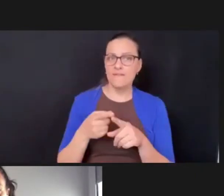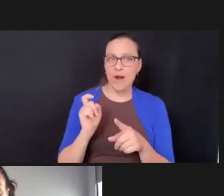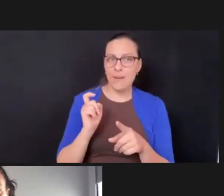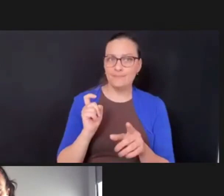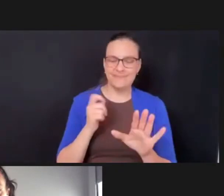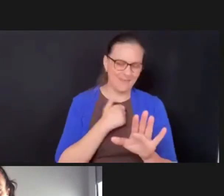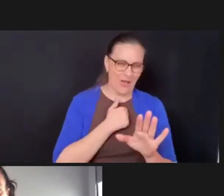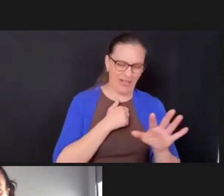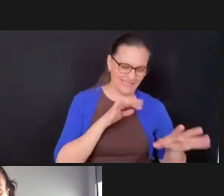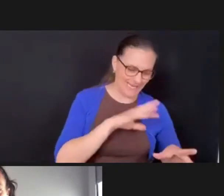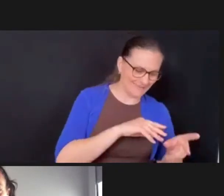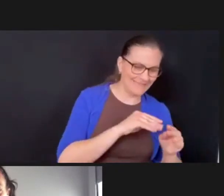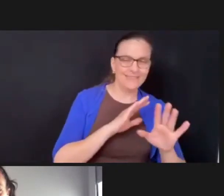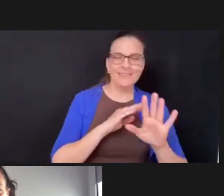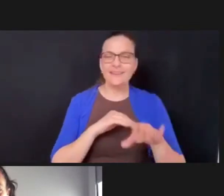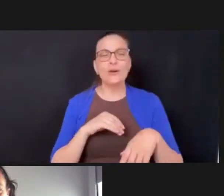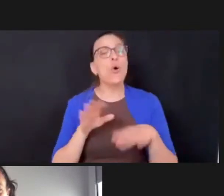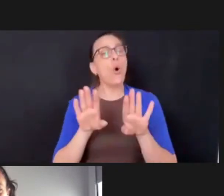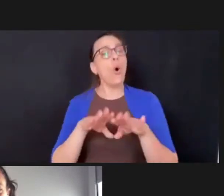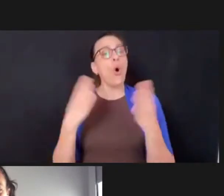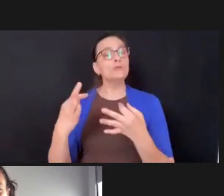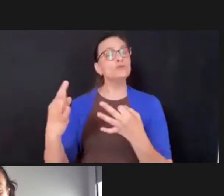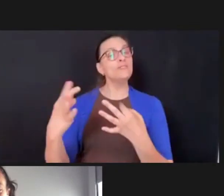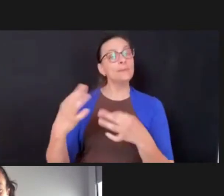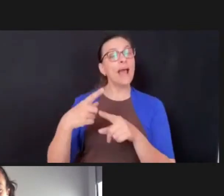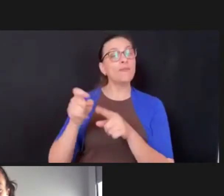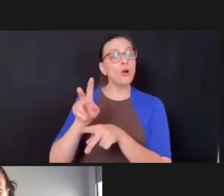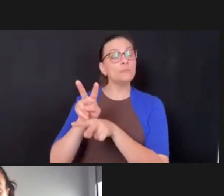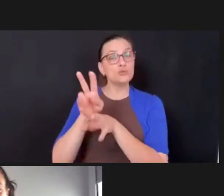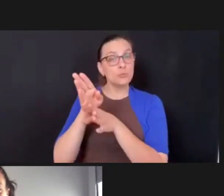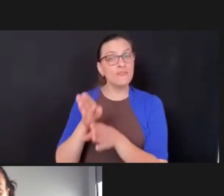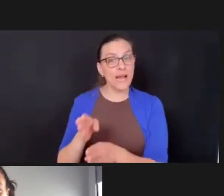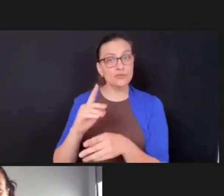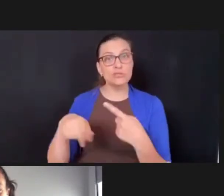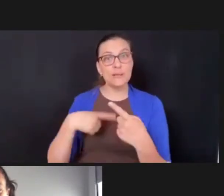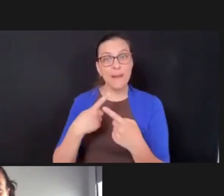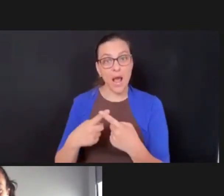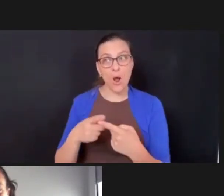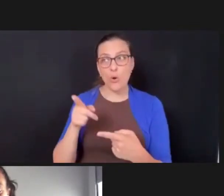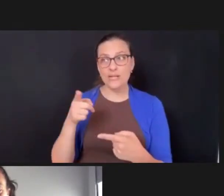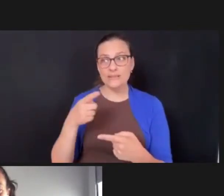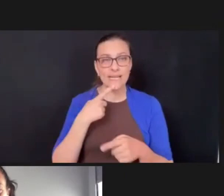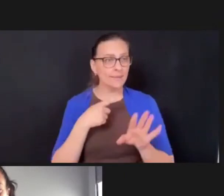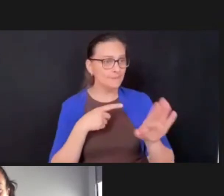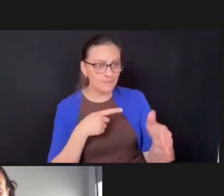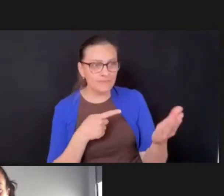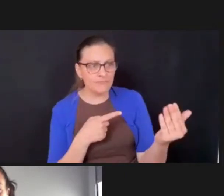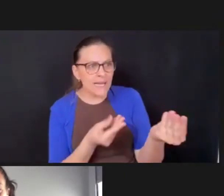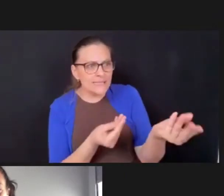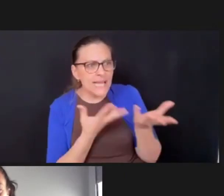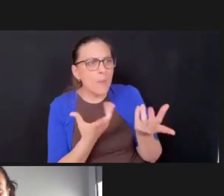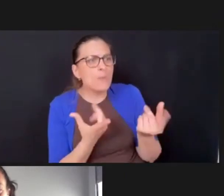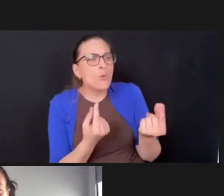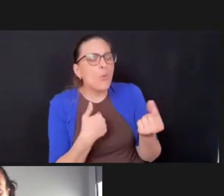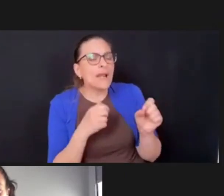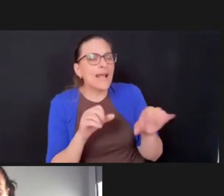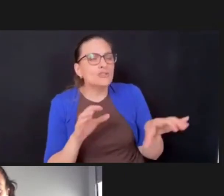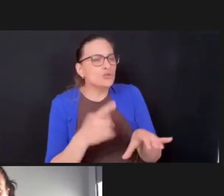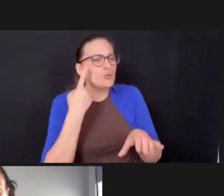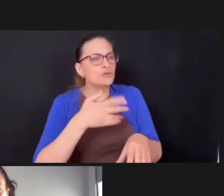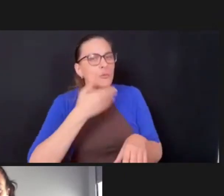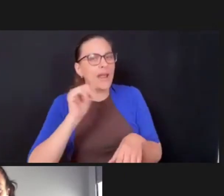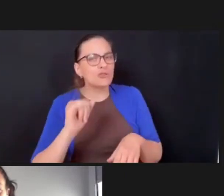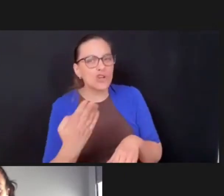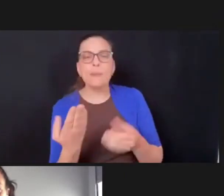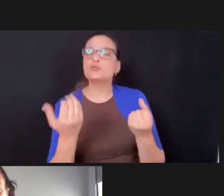being open to feedback from your supervisors about, well, tell me when I can do a better job. And let's try to have that open conversation about